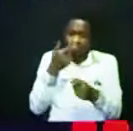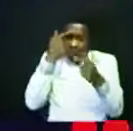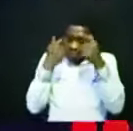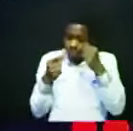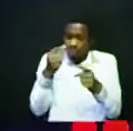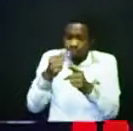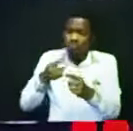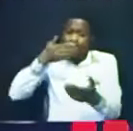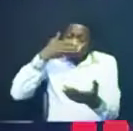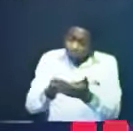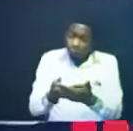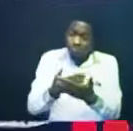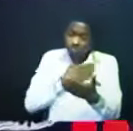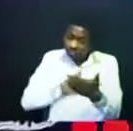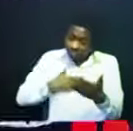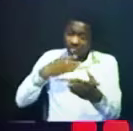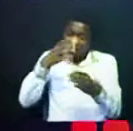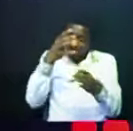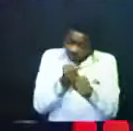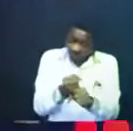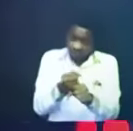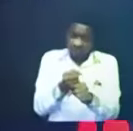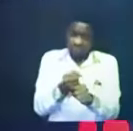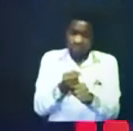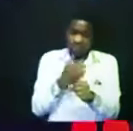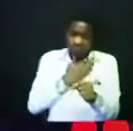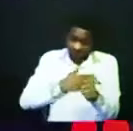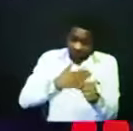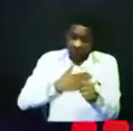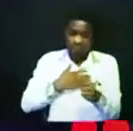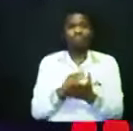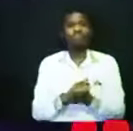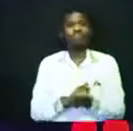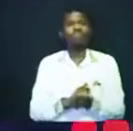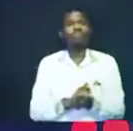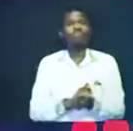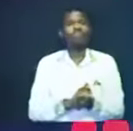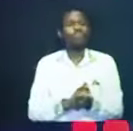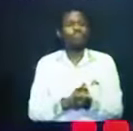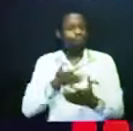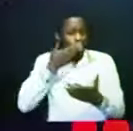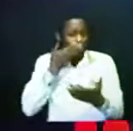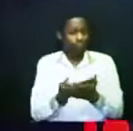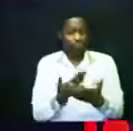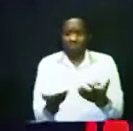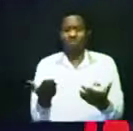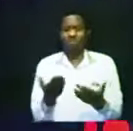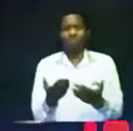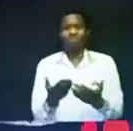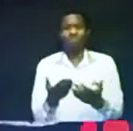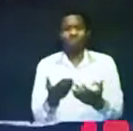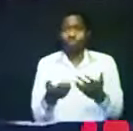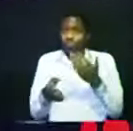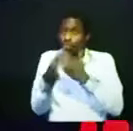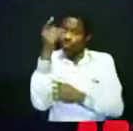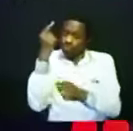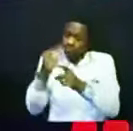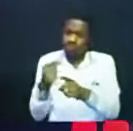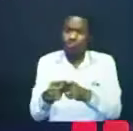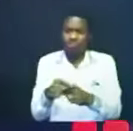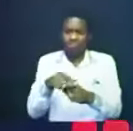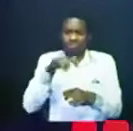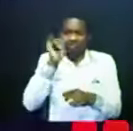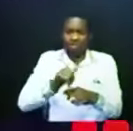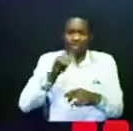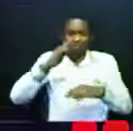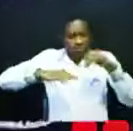a good offer. It is a word of God. It will build